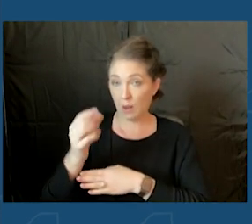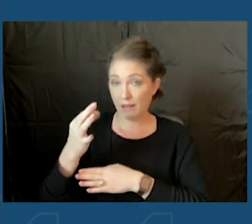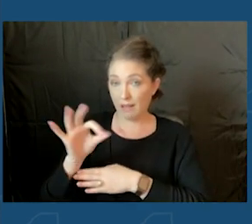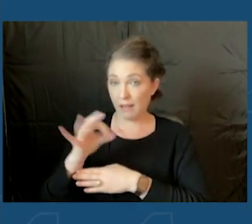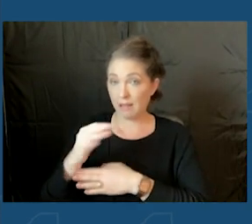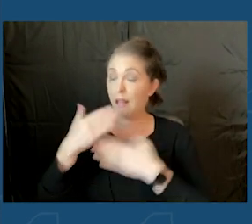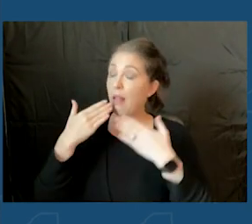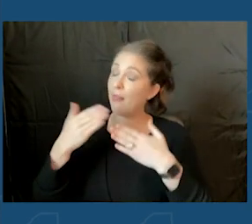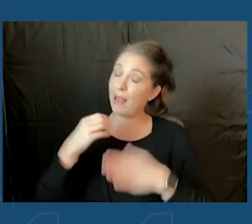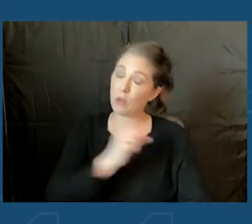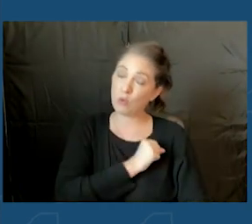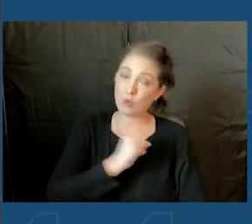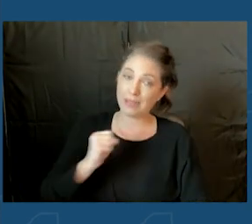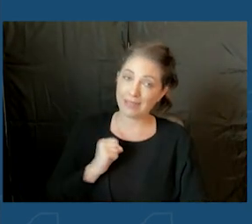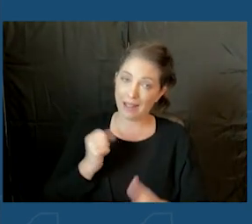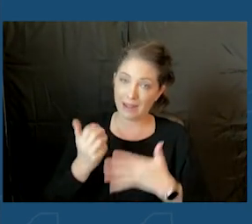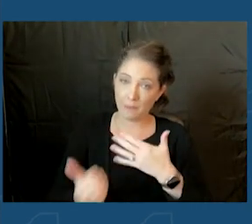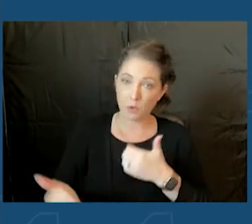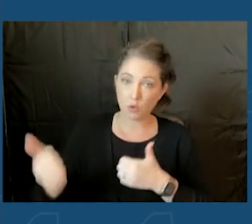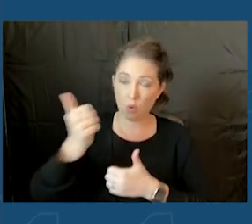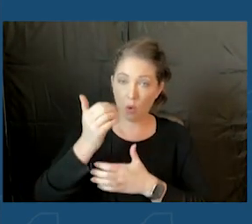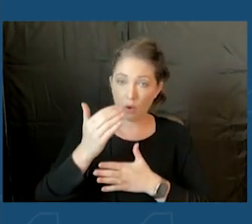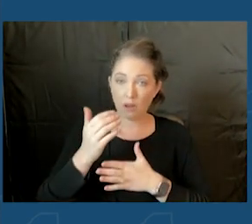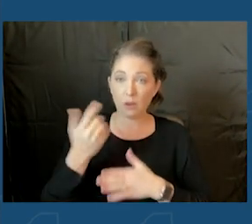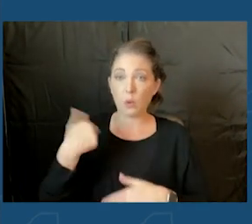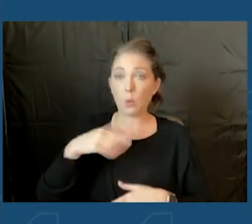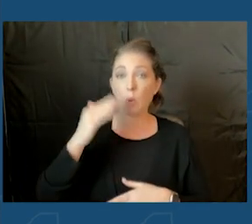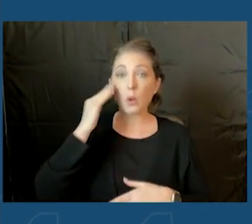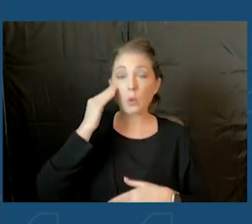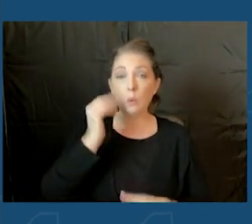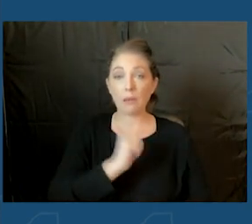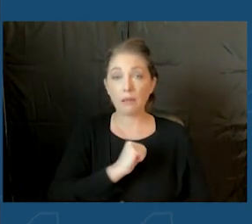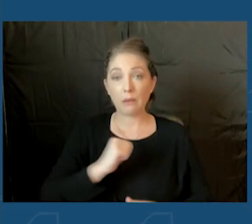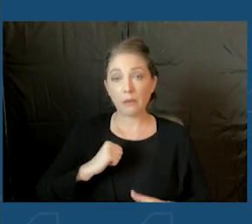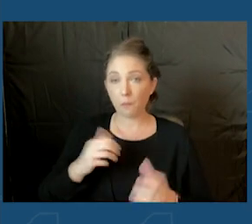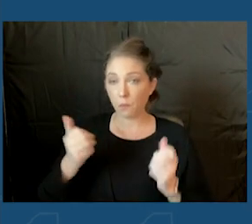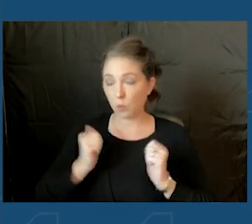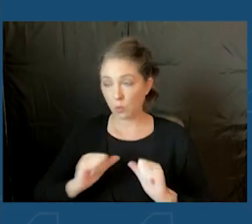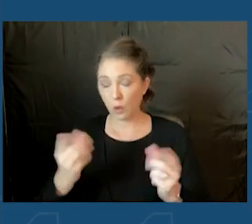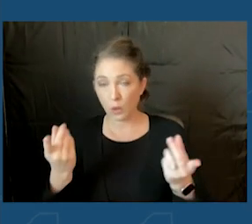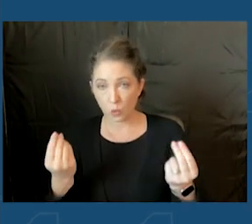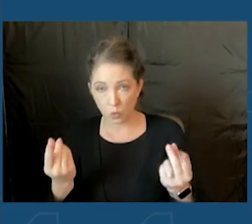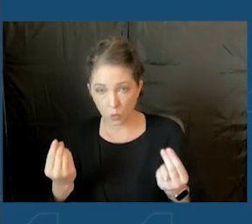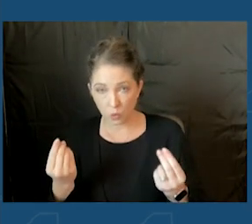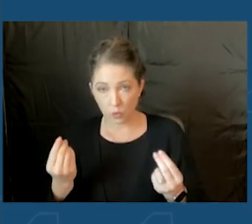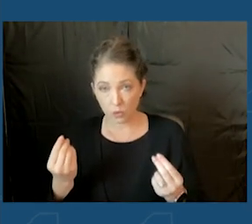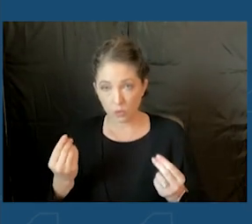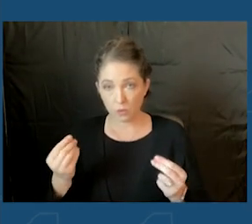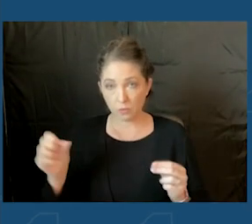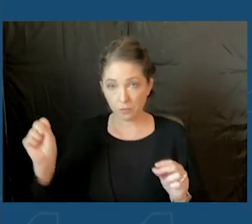Senate majority, because we know the Assembly was trying to do it.